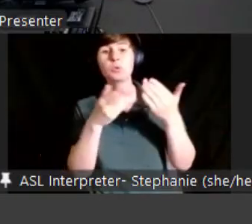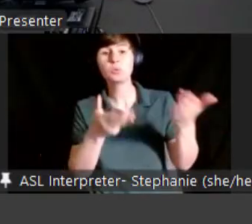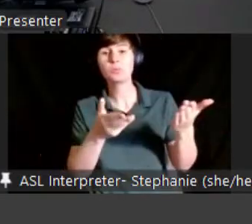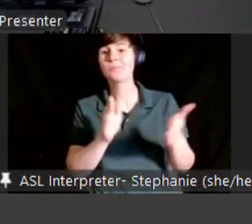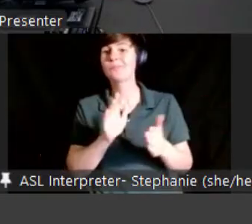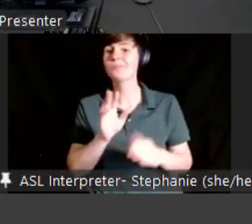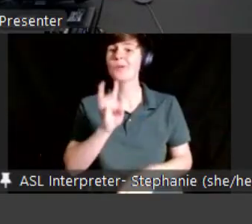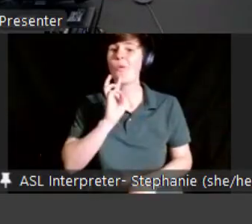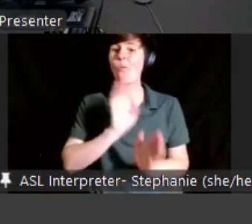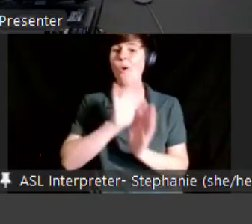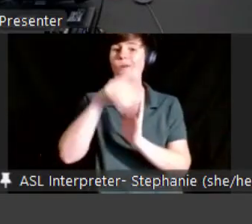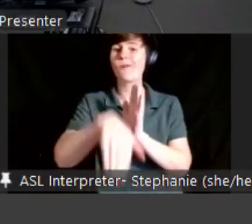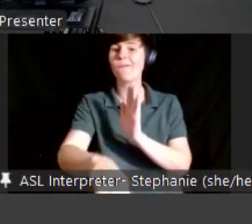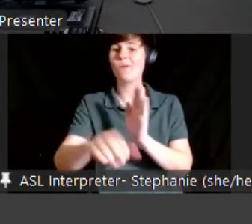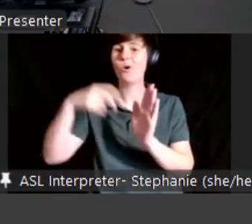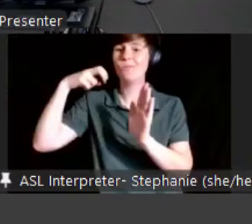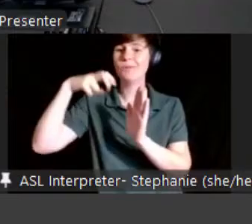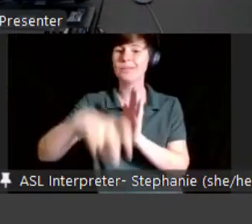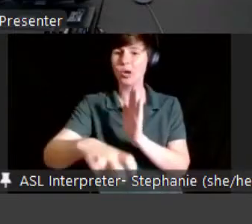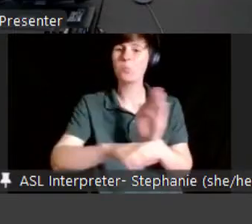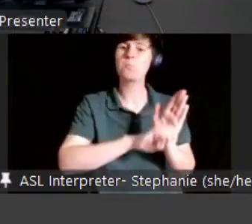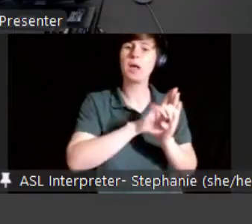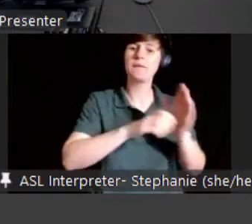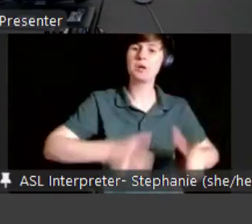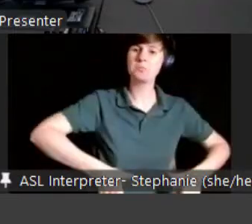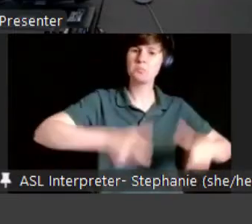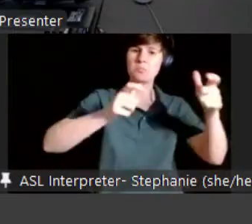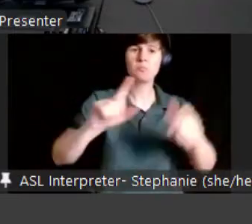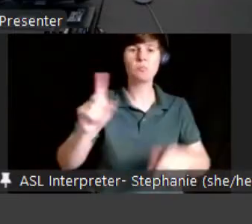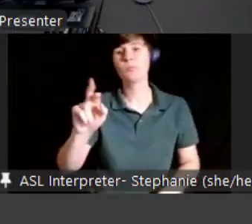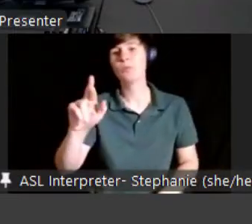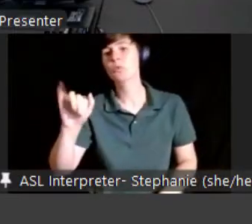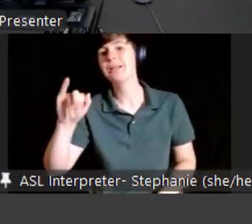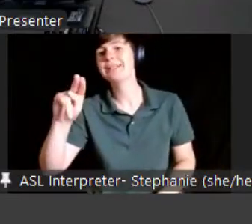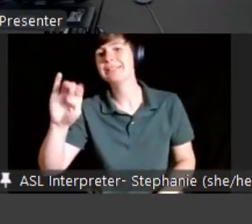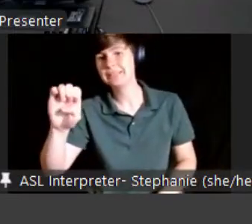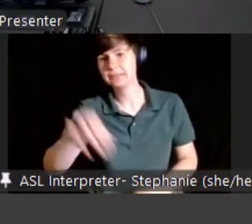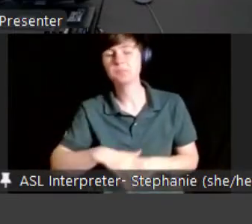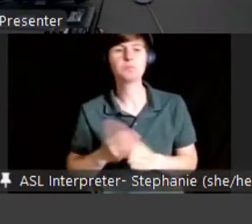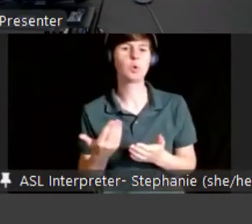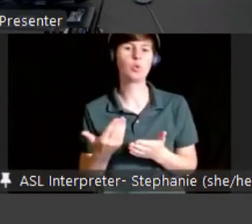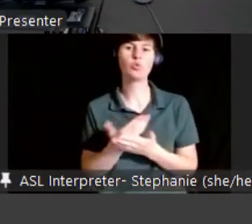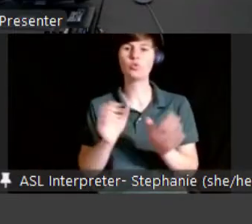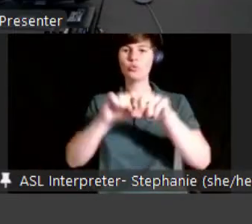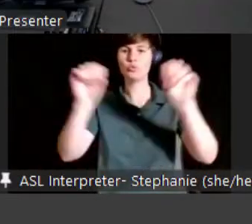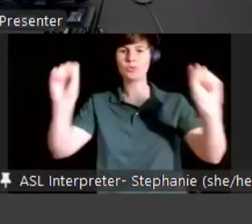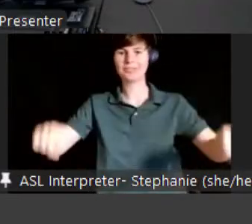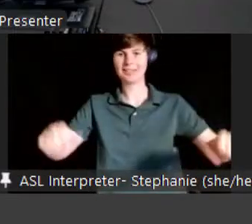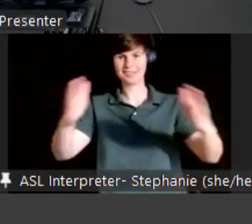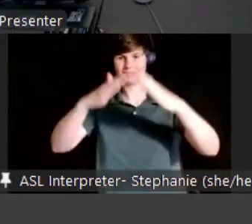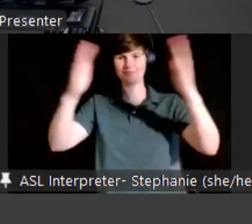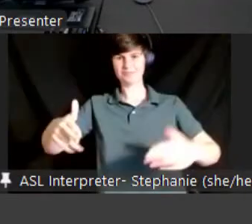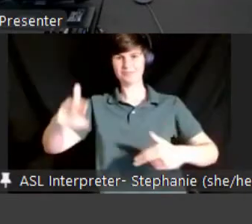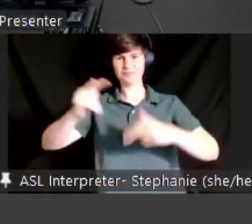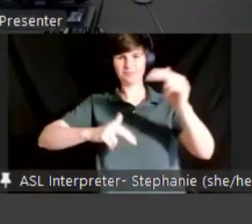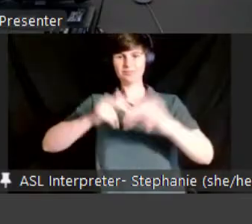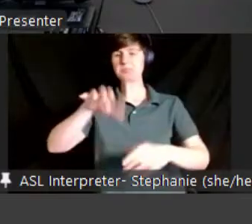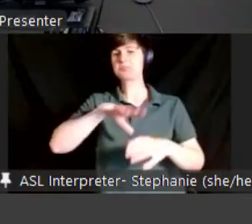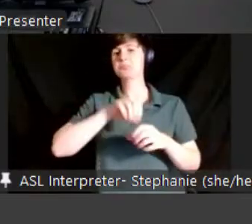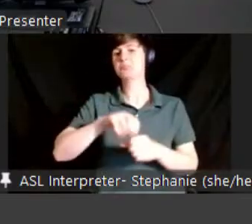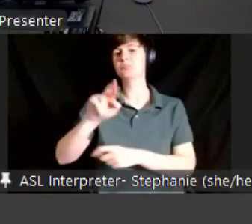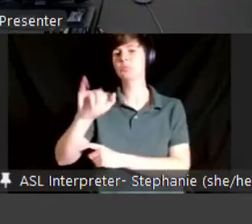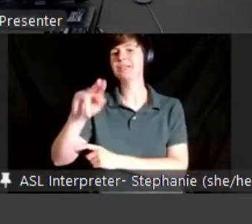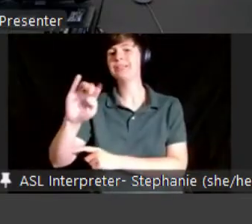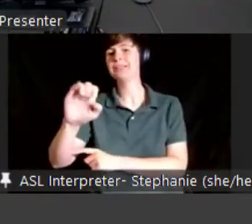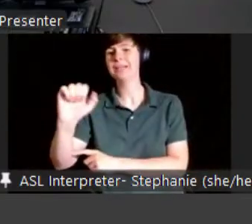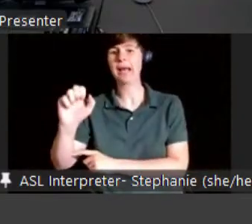waterfall stairwell and the elevator tower kind of at Racine. This is the new station house that we are constructing as part of the Racine ASAP project. In this